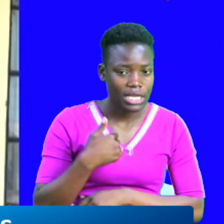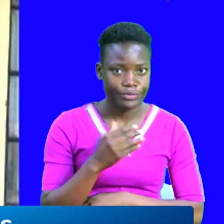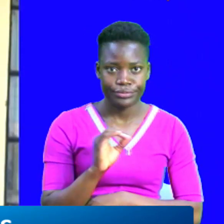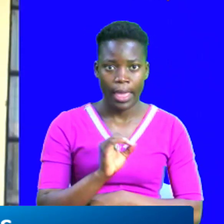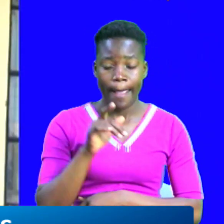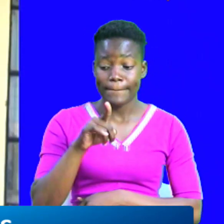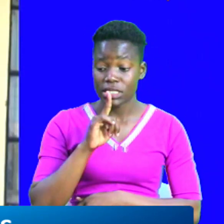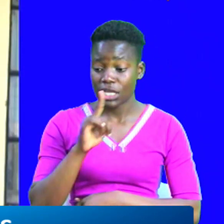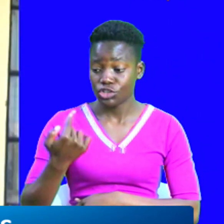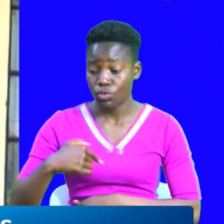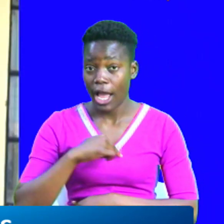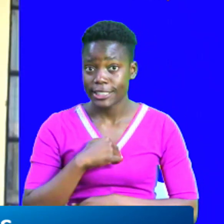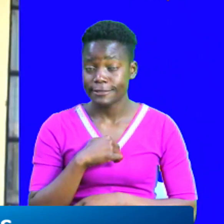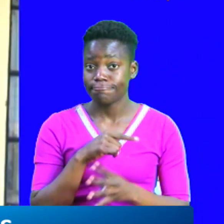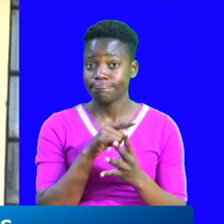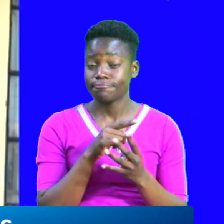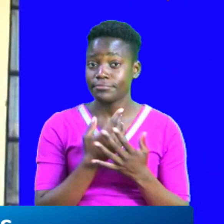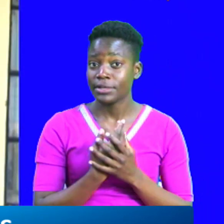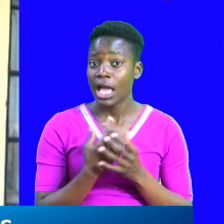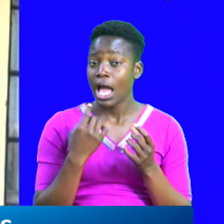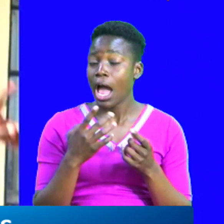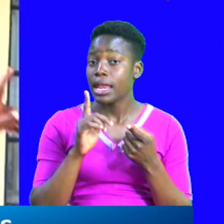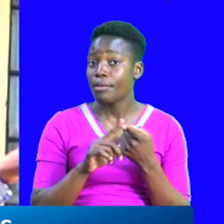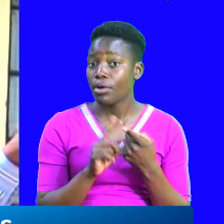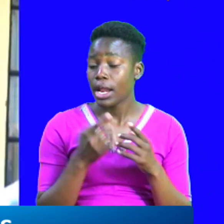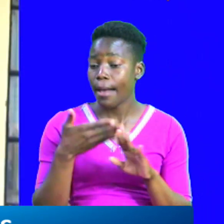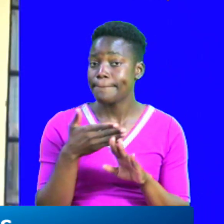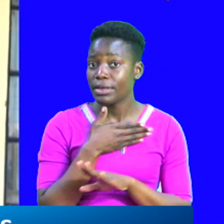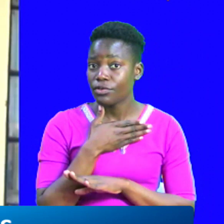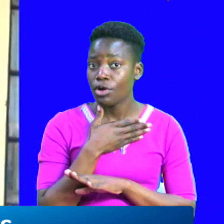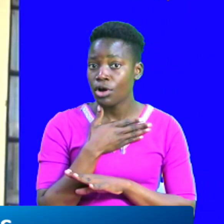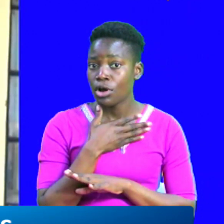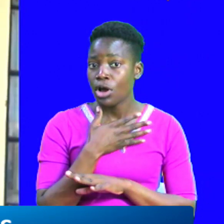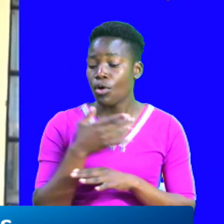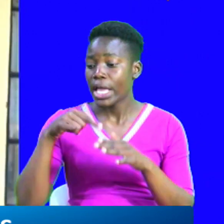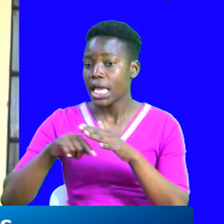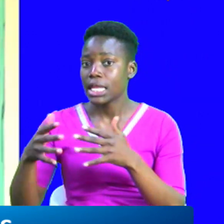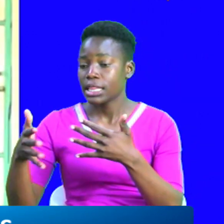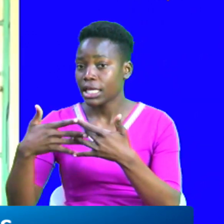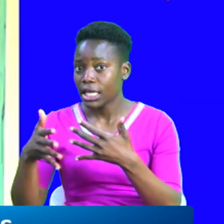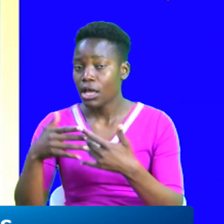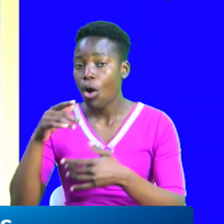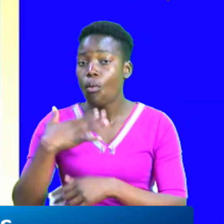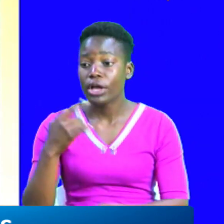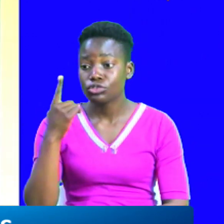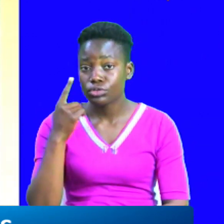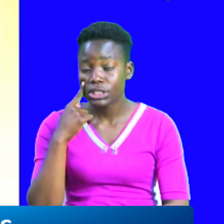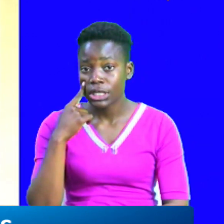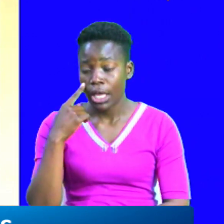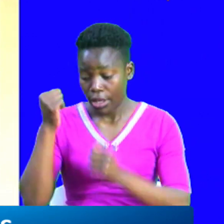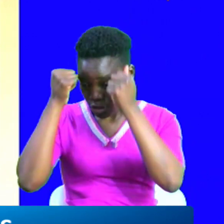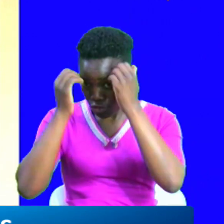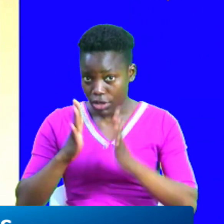Tuhakikishiwe maneno mangapi? 1, before tukanyage kete, tunataka tuone watoto wetu. Lakini nimefika hapa,